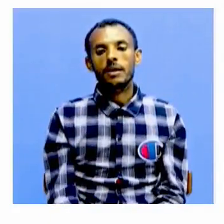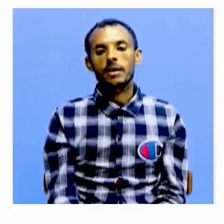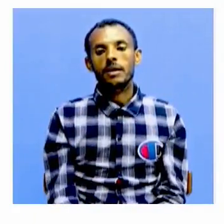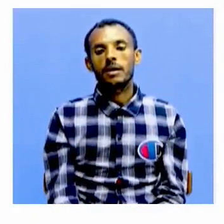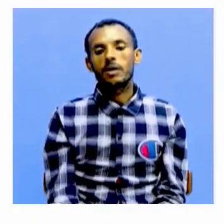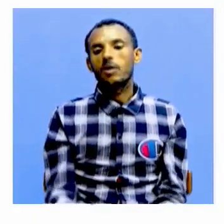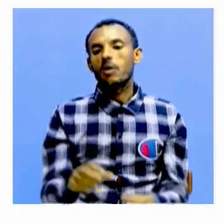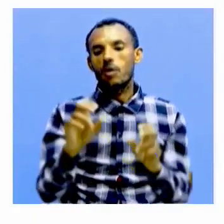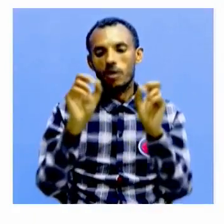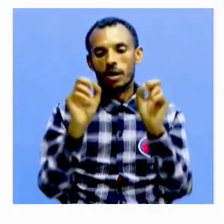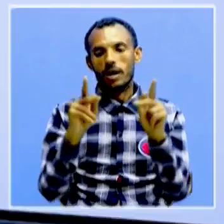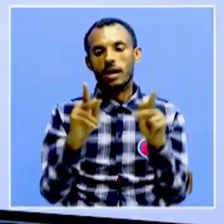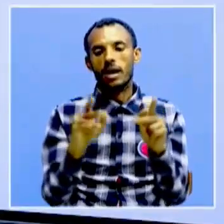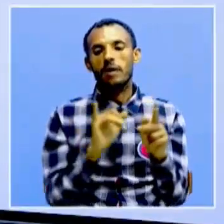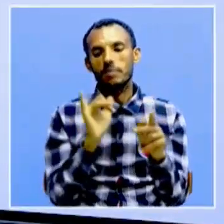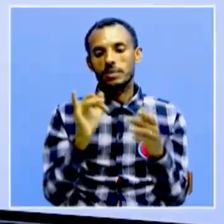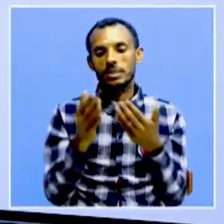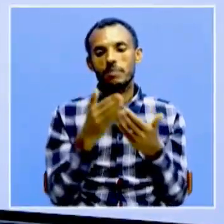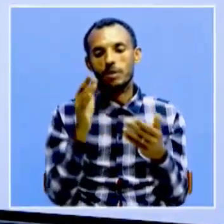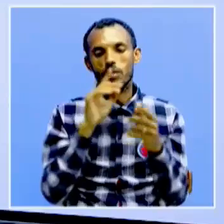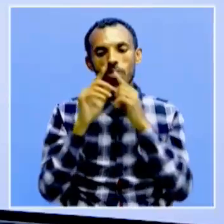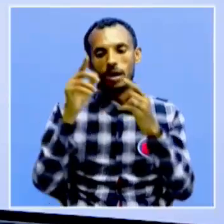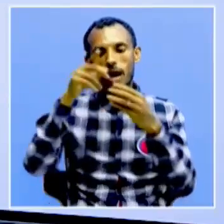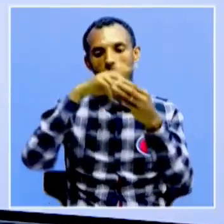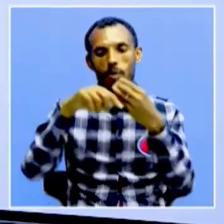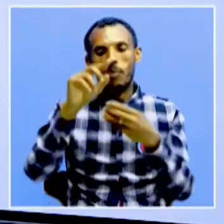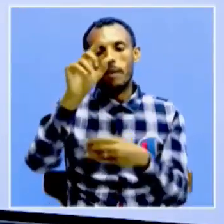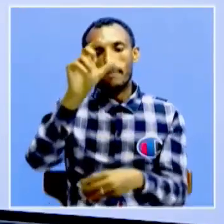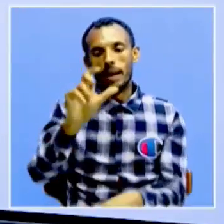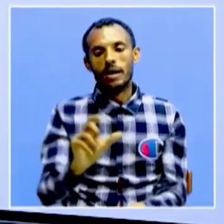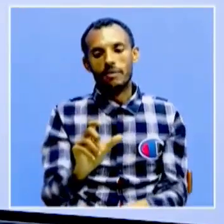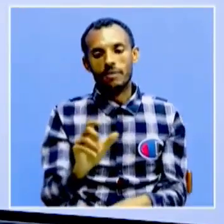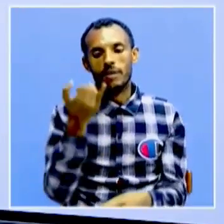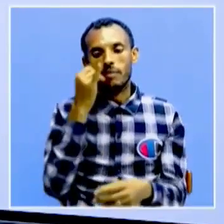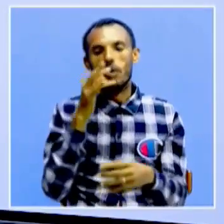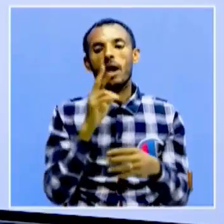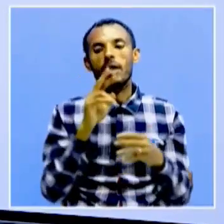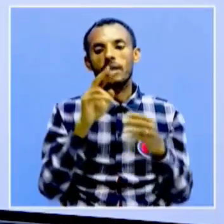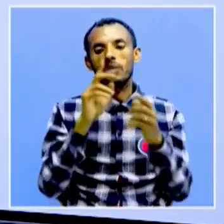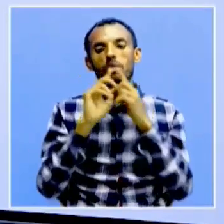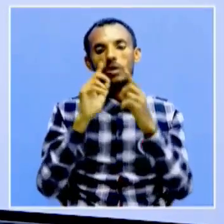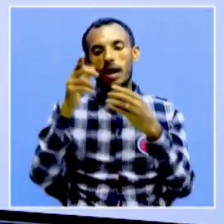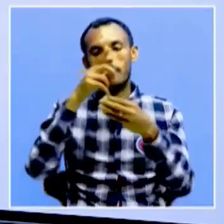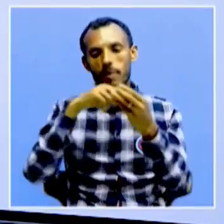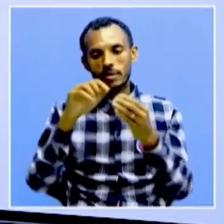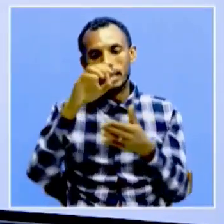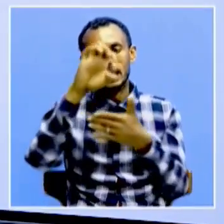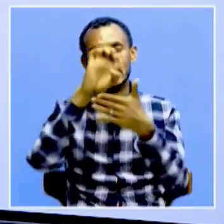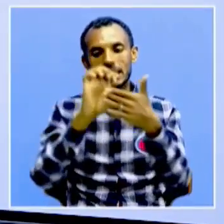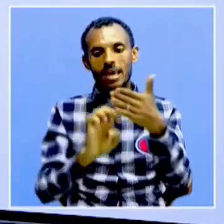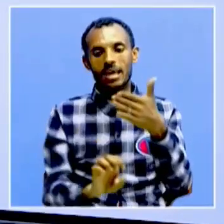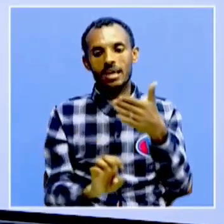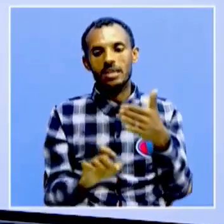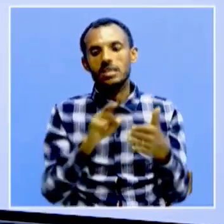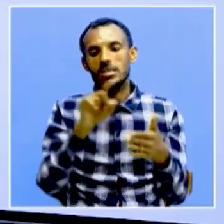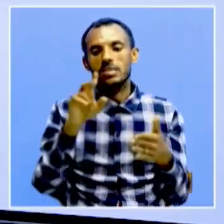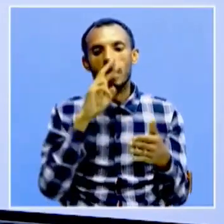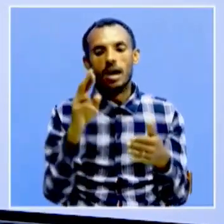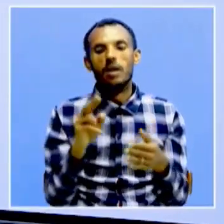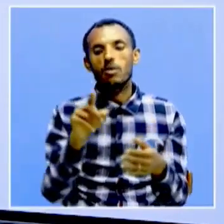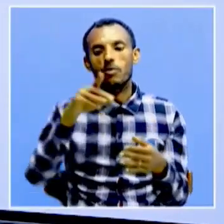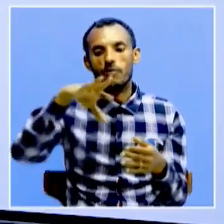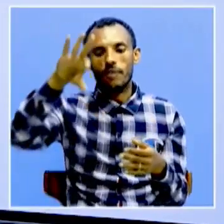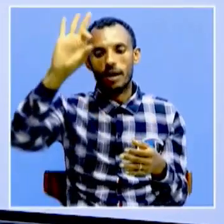Okay? I am simply talking about one paragraph, but if we are talking about an essay, there you find